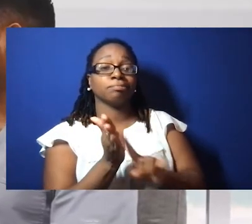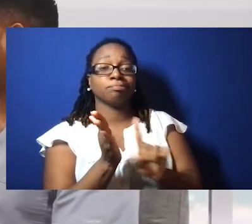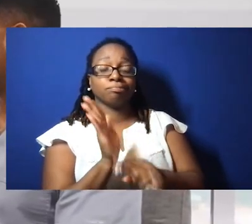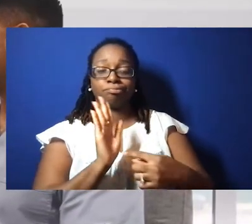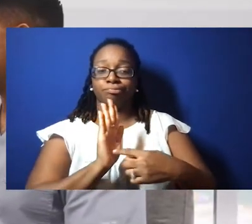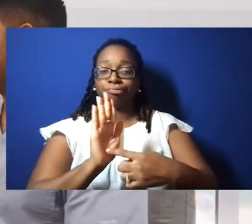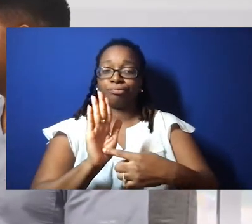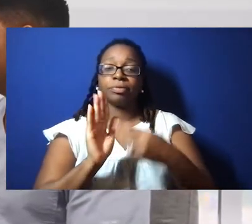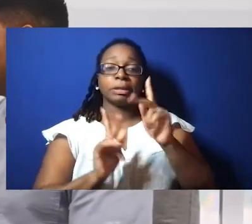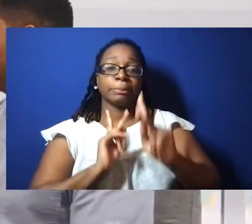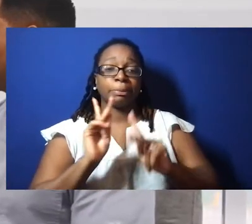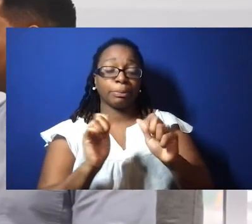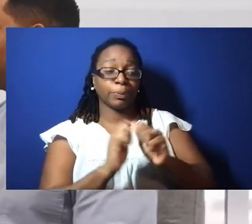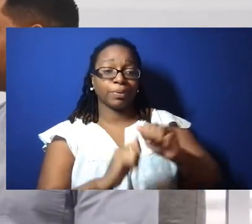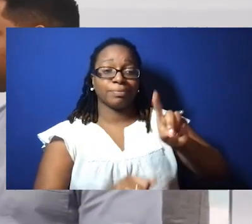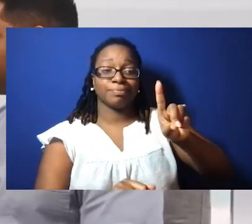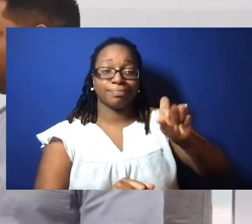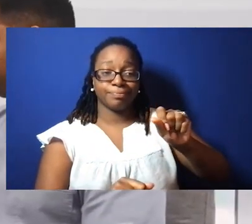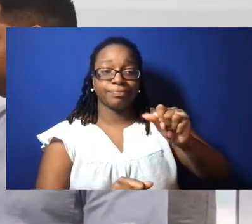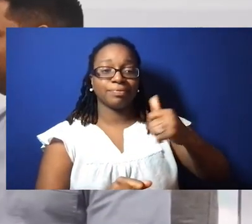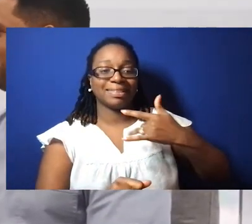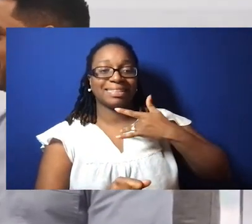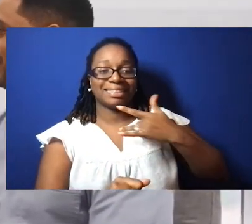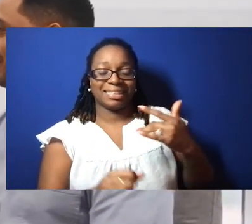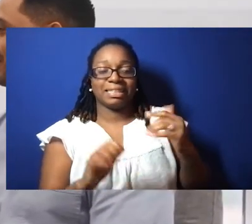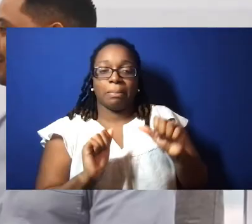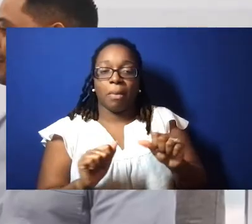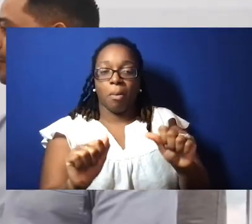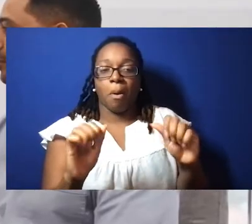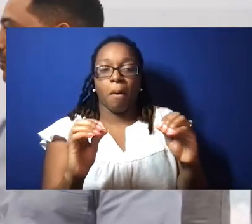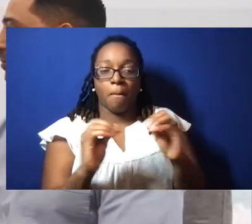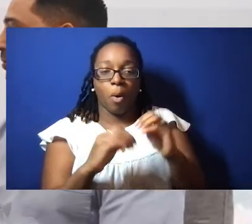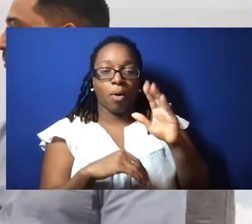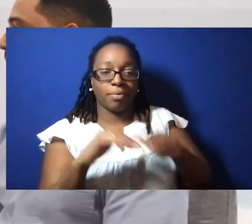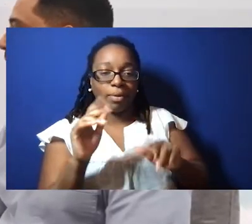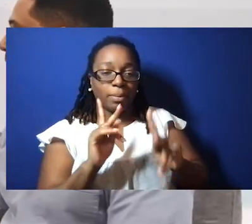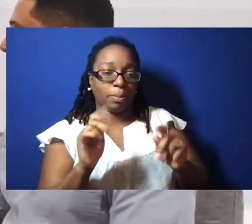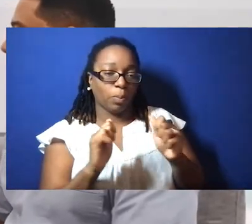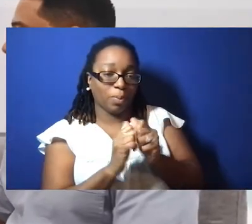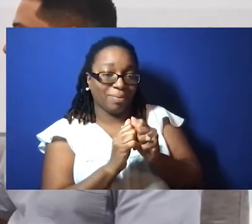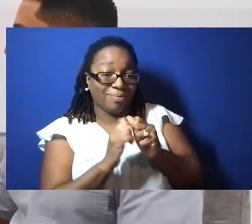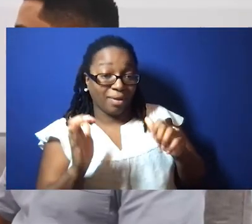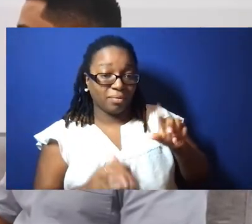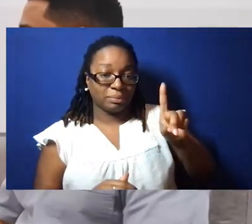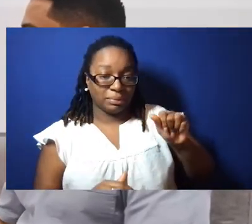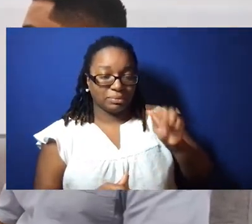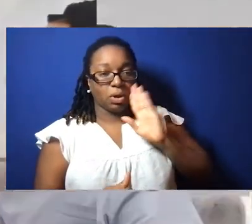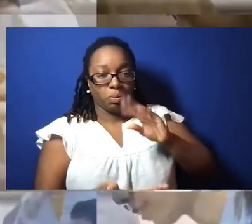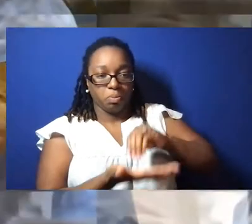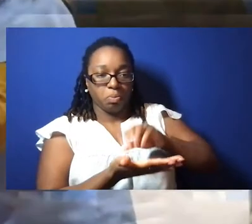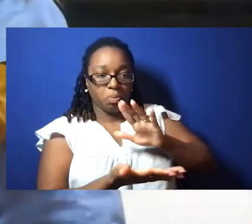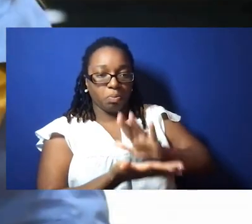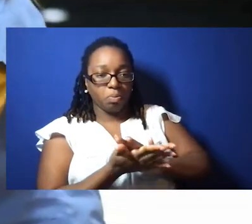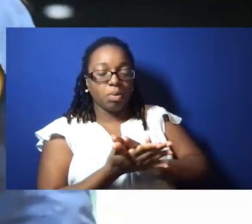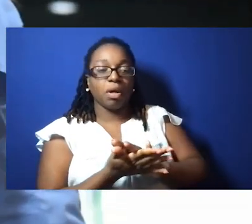Multiple studies show that individuals with disabilities are more likely than people without disabilities to